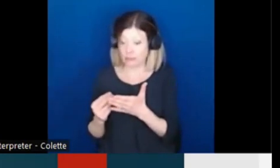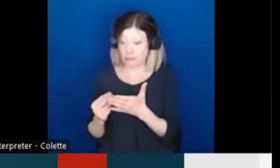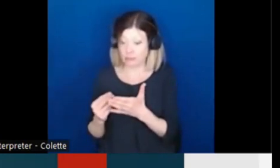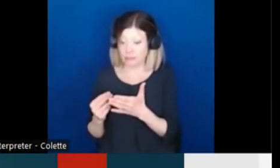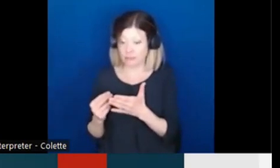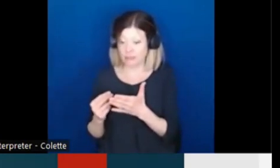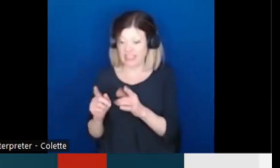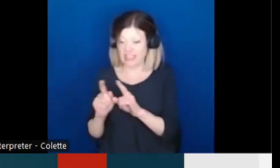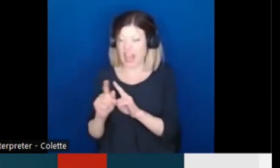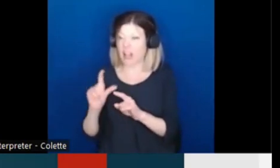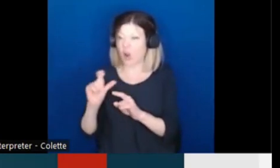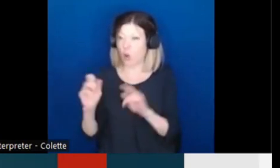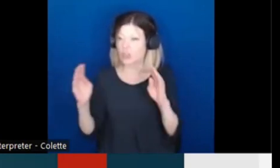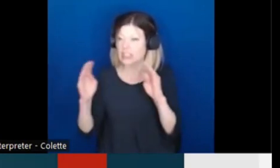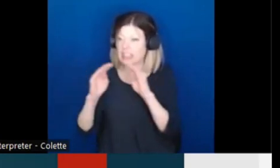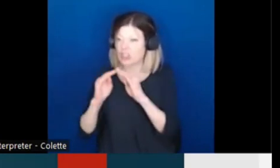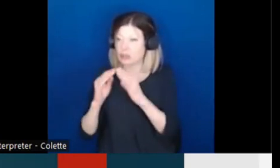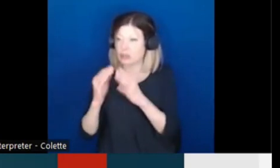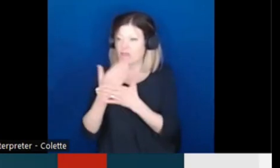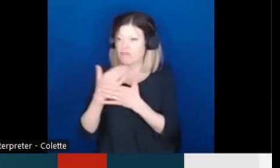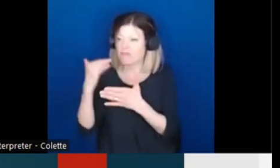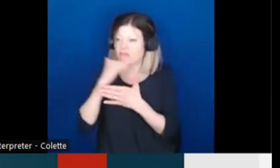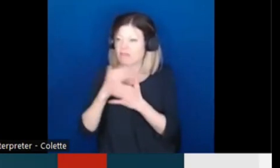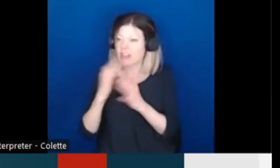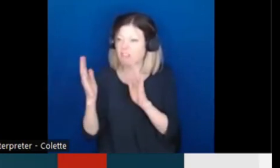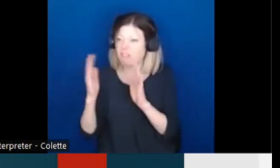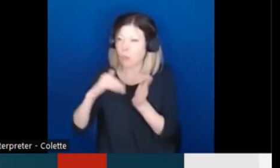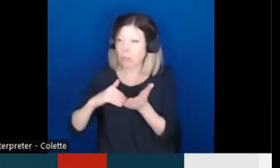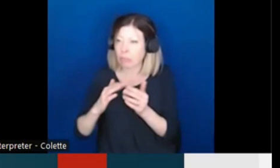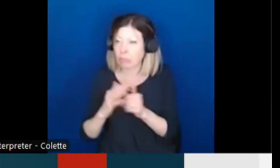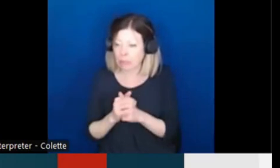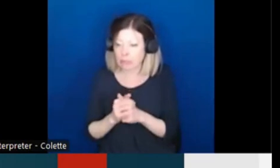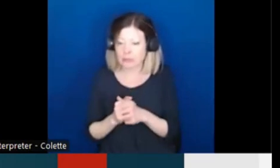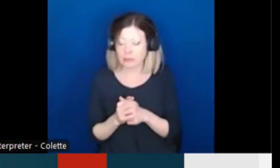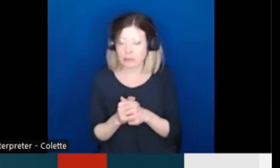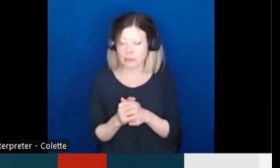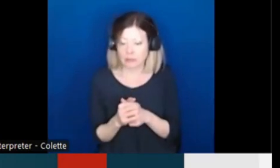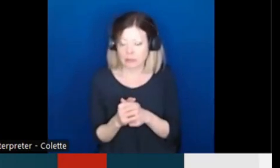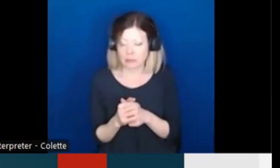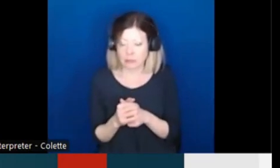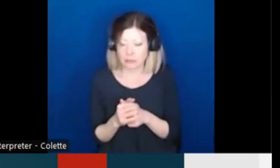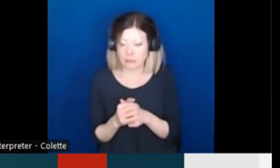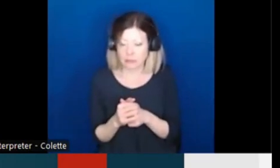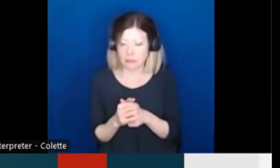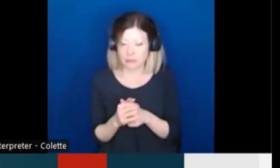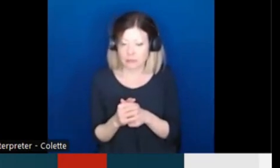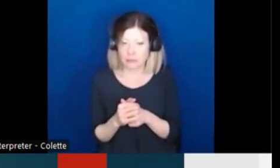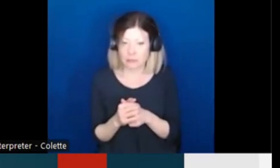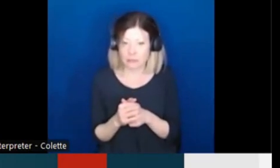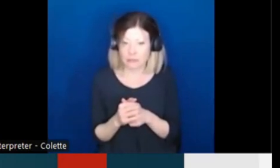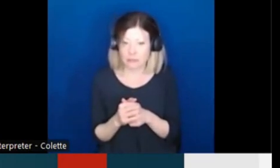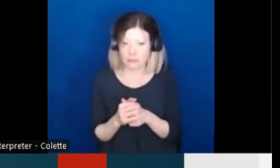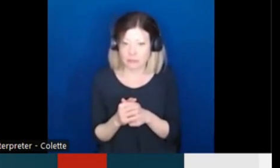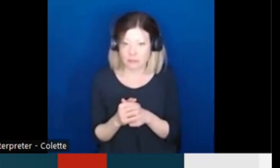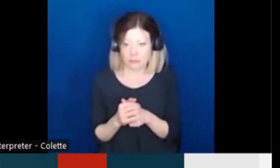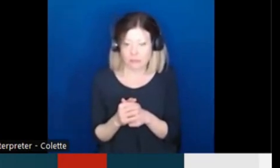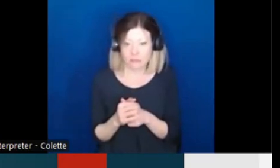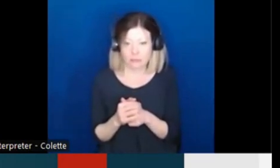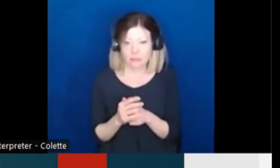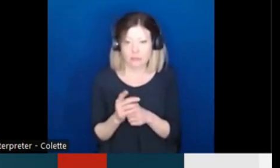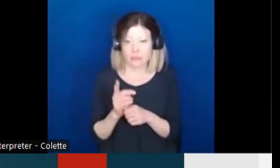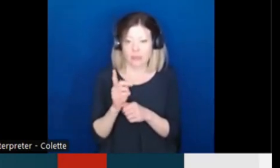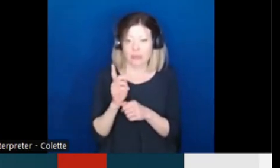a kind of cottage that's just broken down, and it says Patrick Bronte's birthday. So Patrick